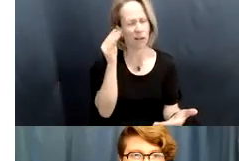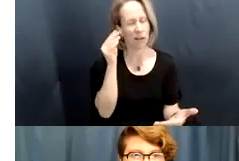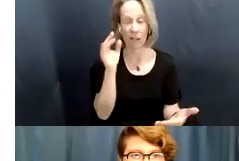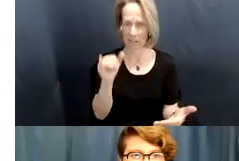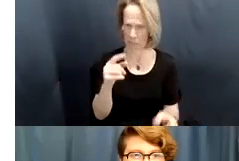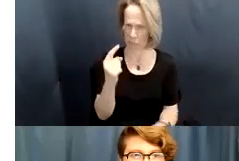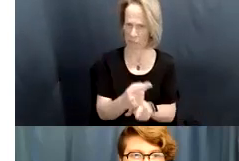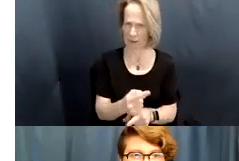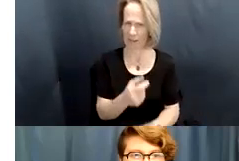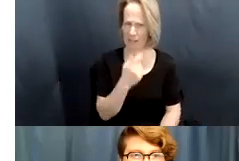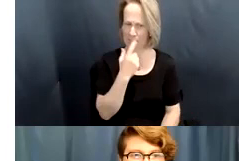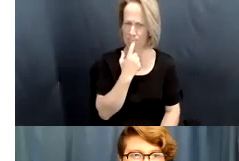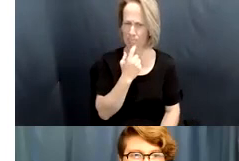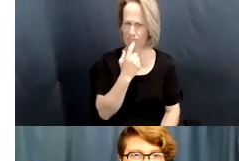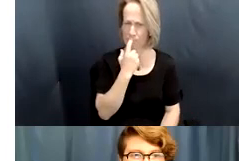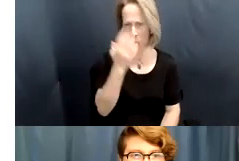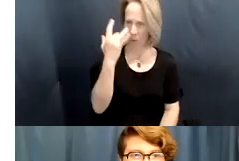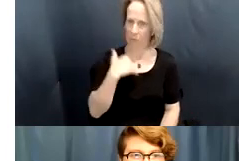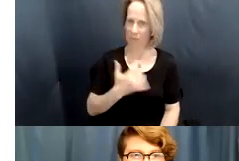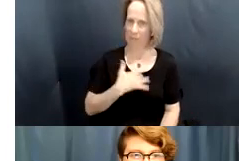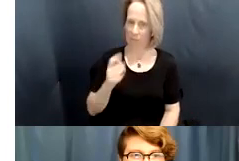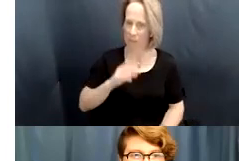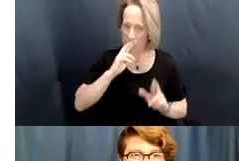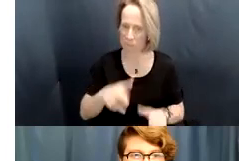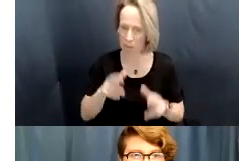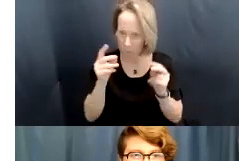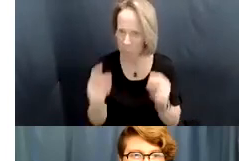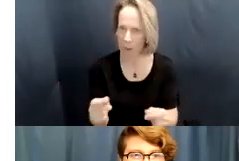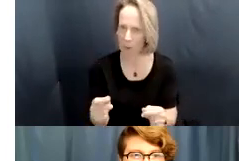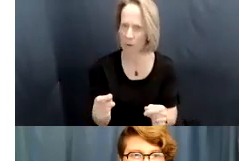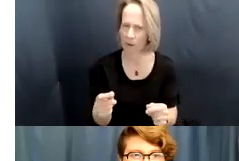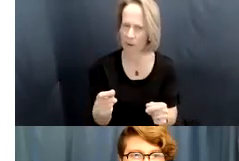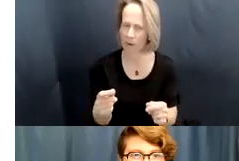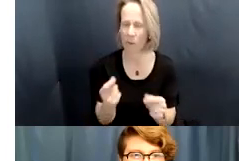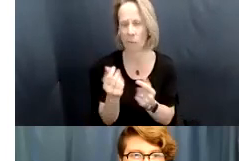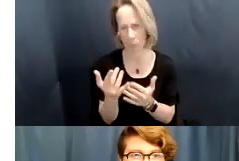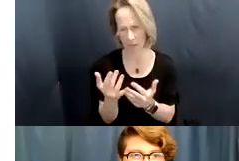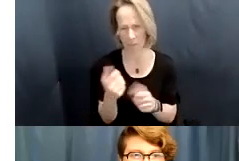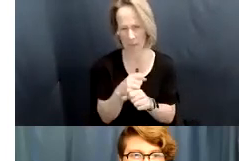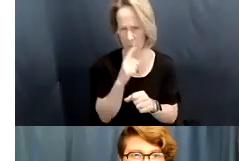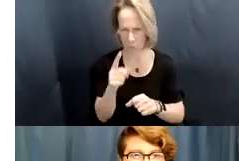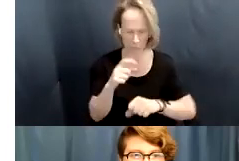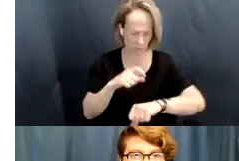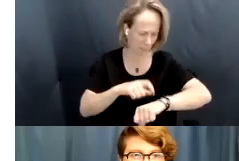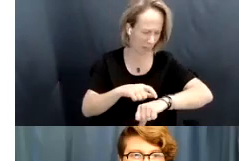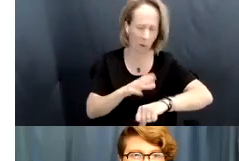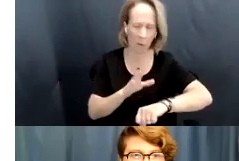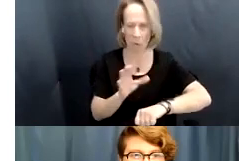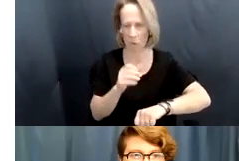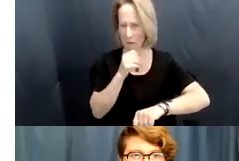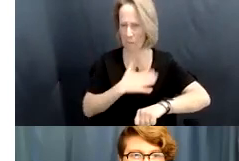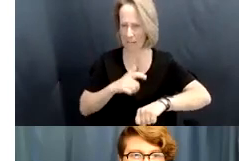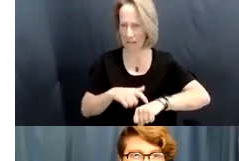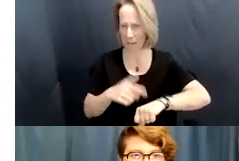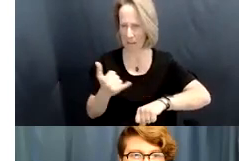right. Why do I feel like I need to do this instead of making sure that my beans don't